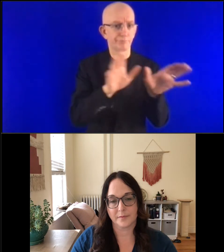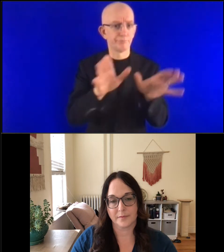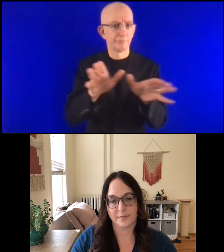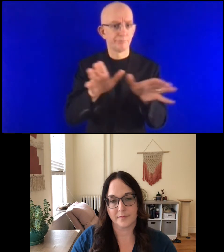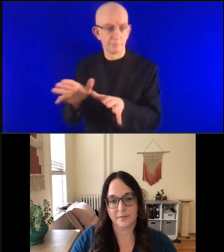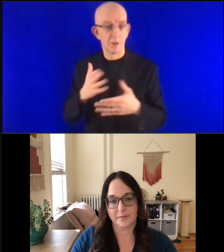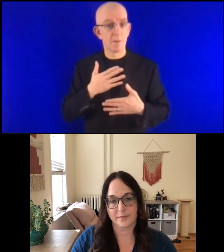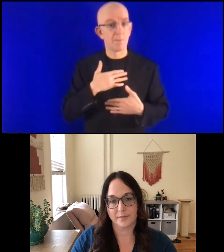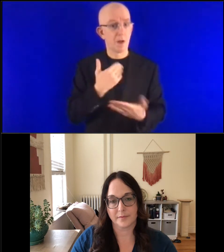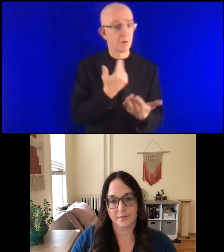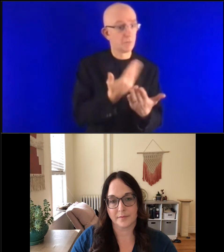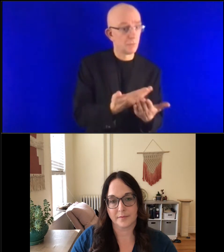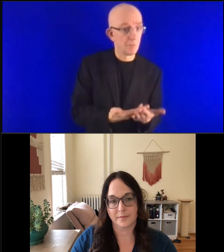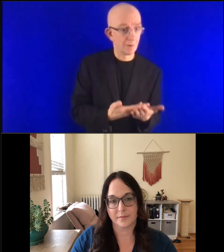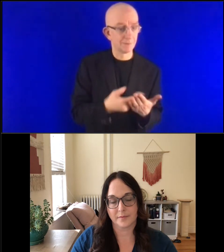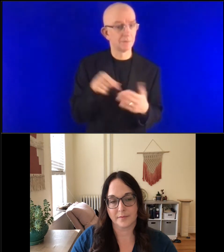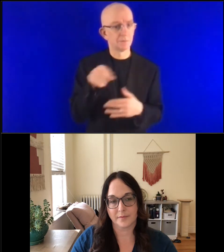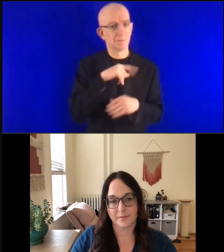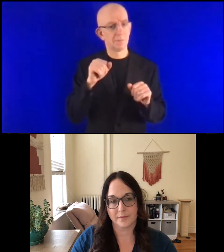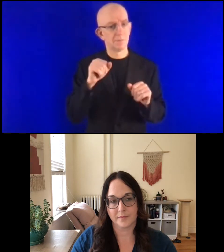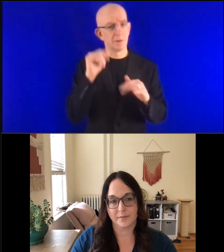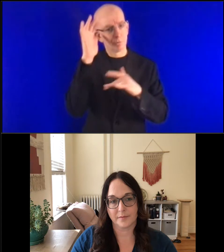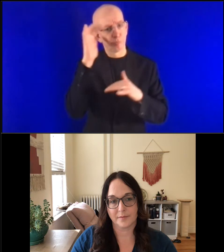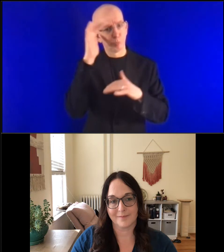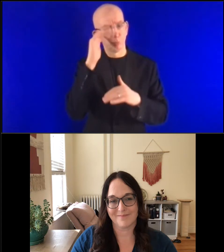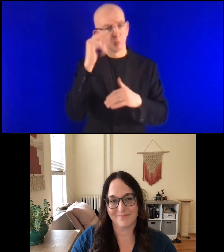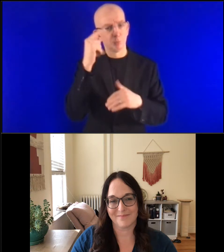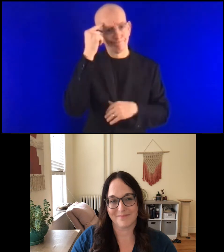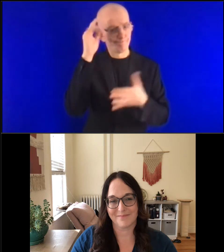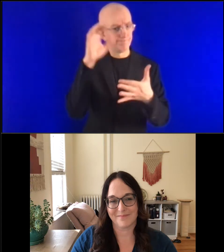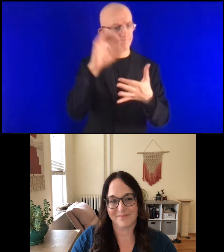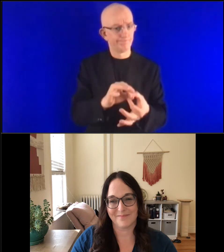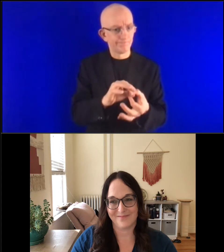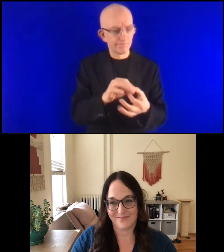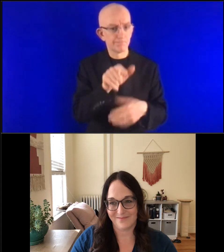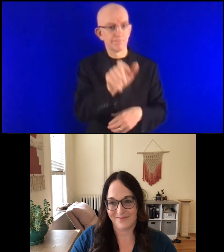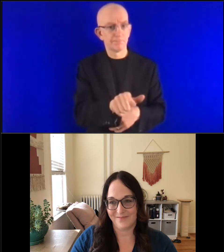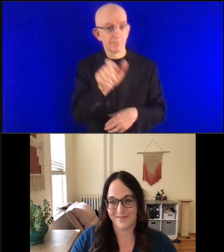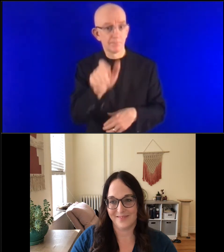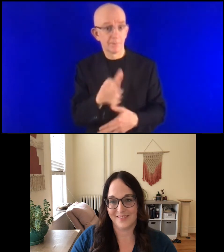services accessible for person with disabilities. Thank you very much.